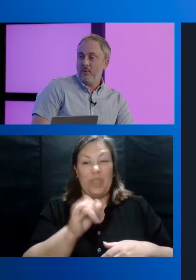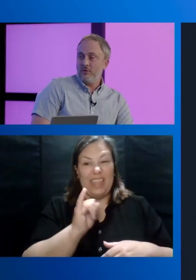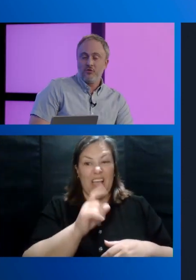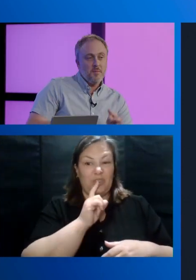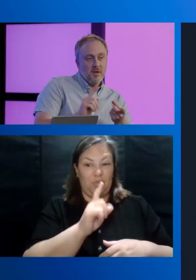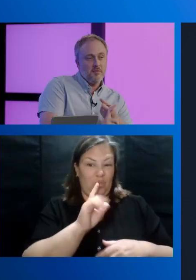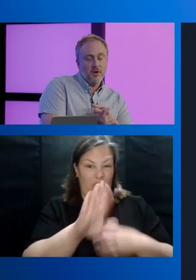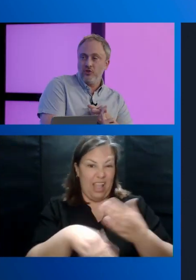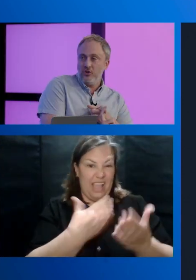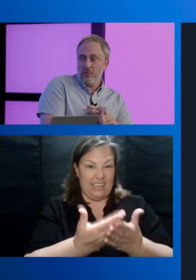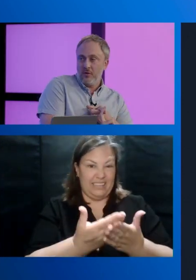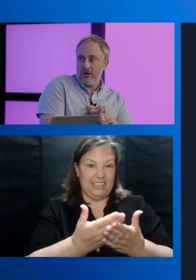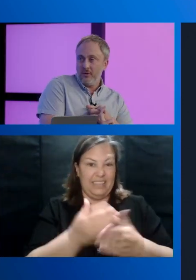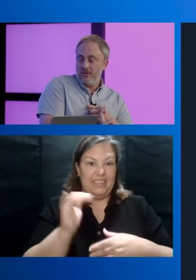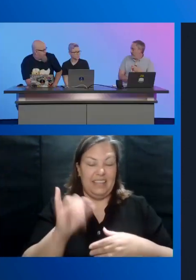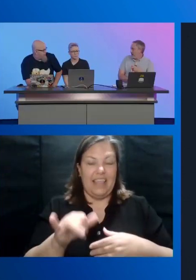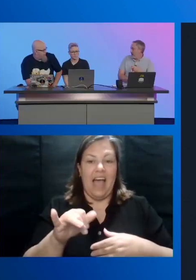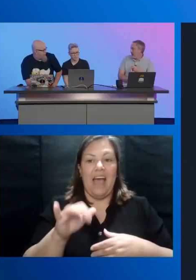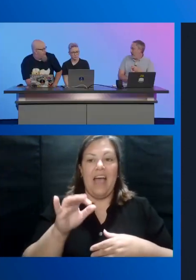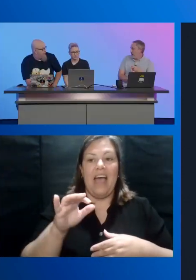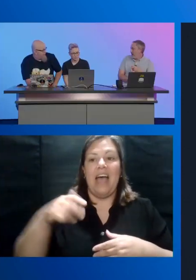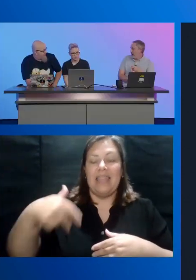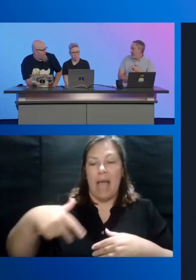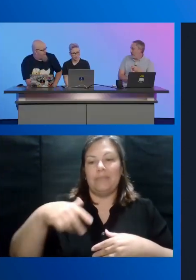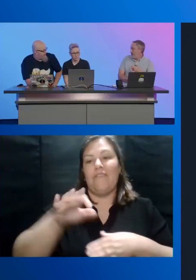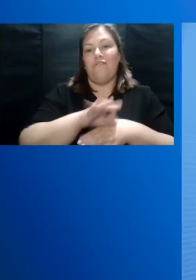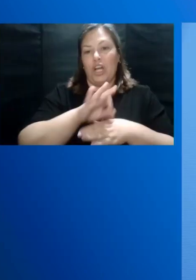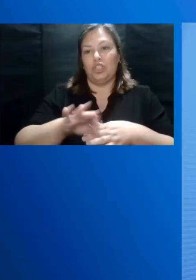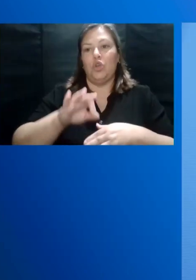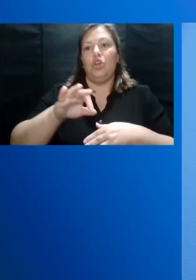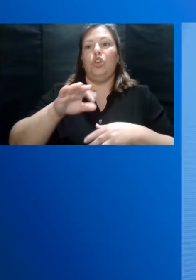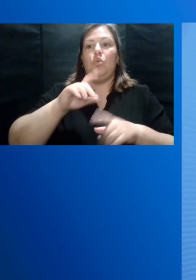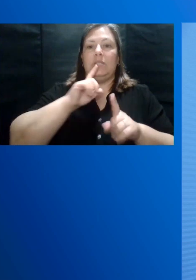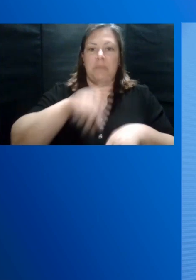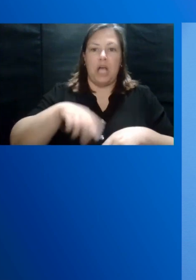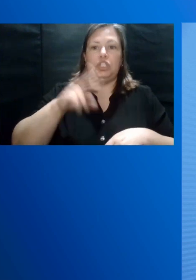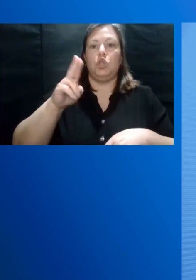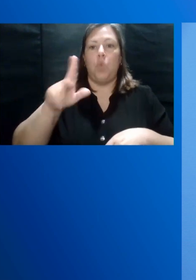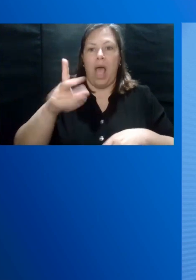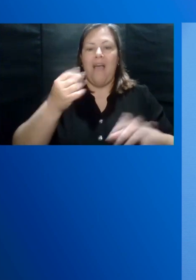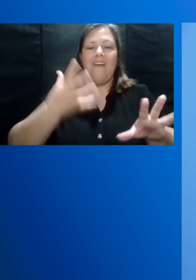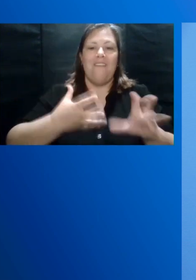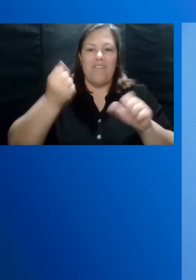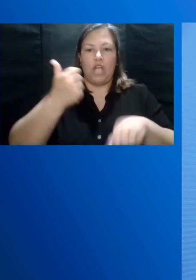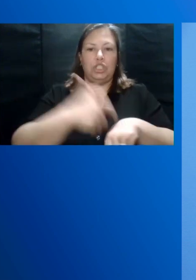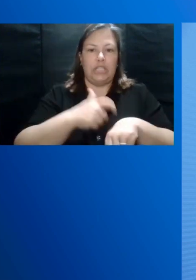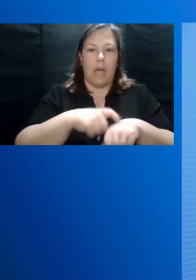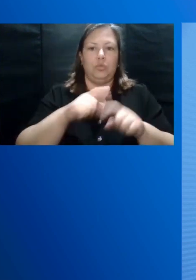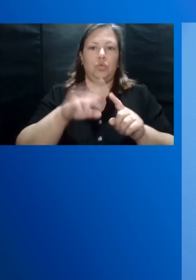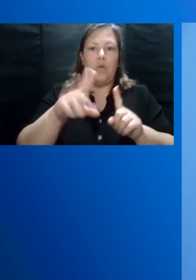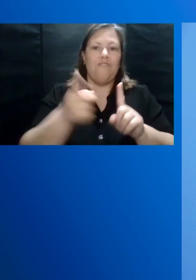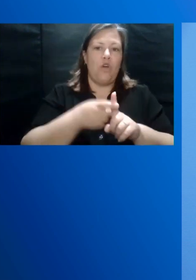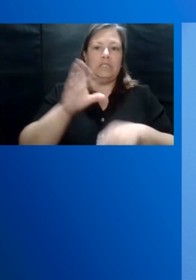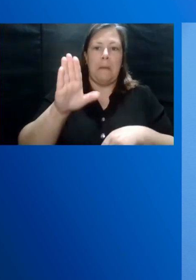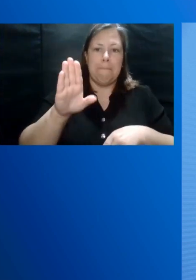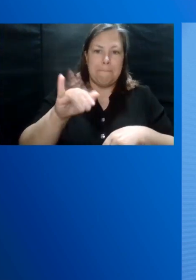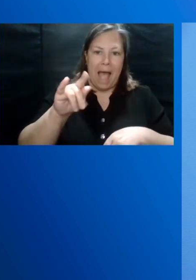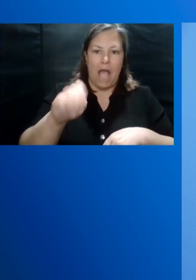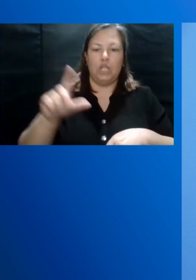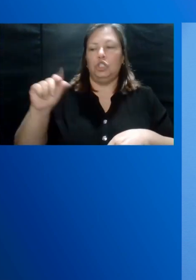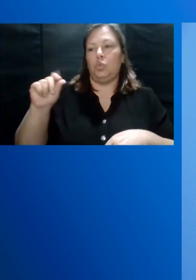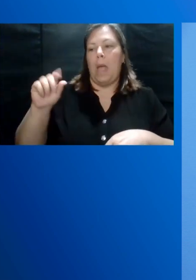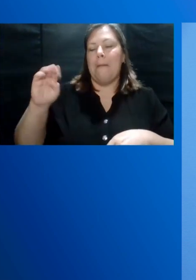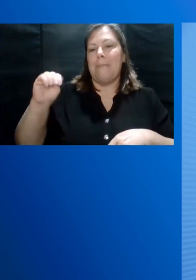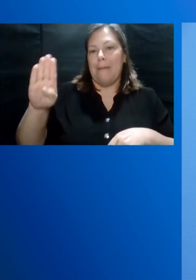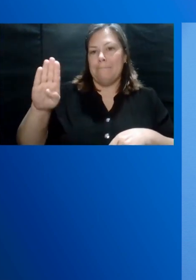Lambda response streaming, function URLs, and faster time to first byte, 20 megabyte payload limit.